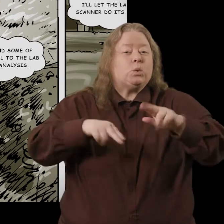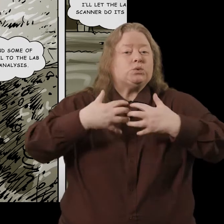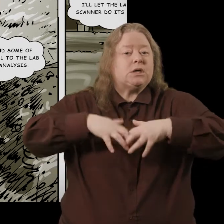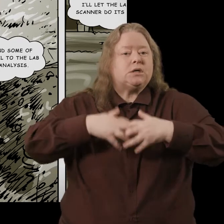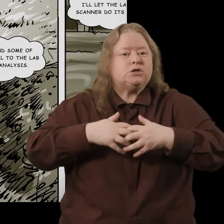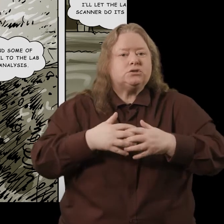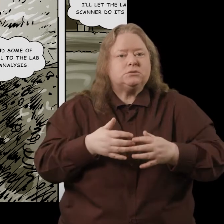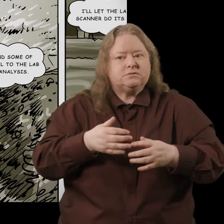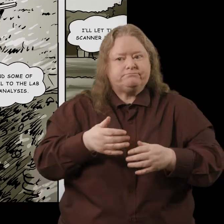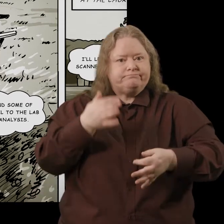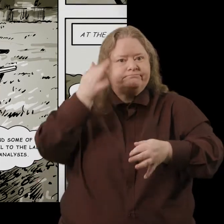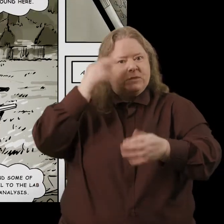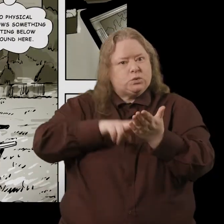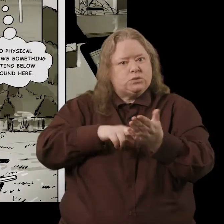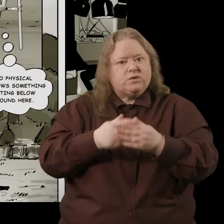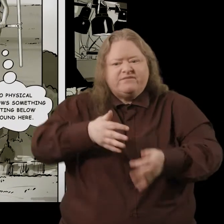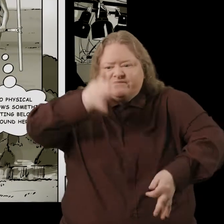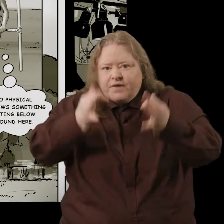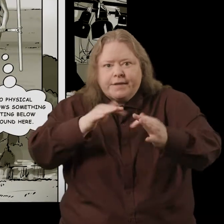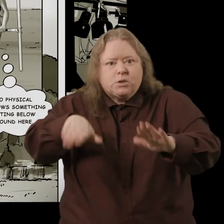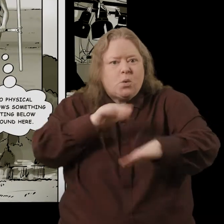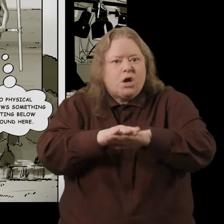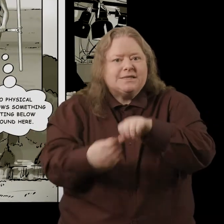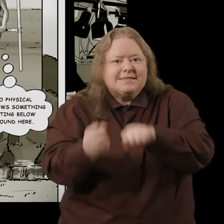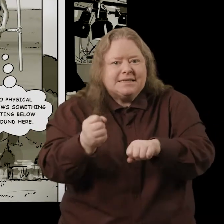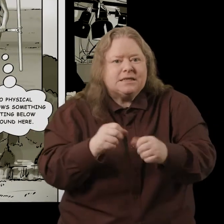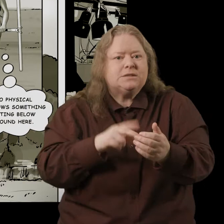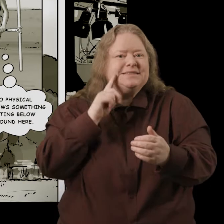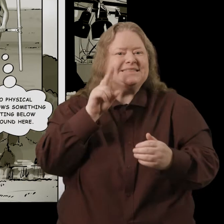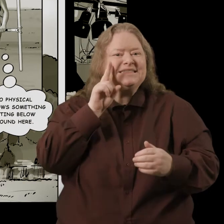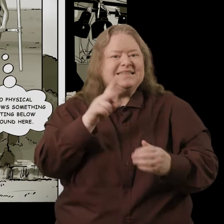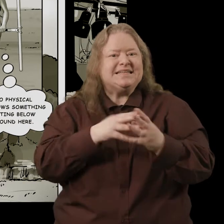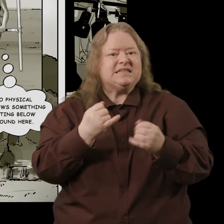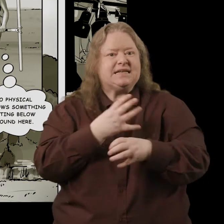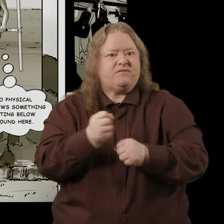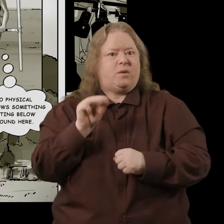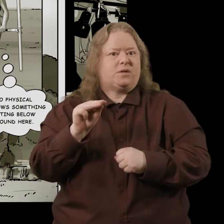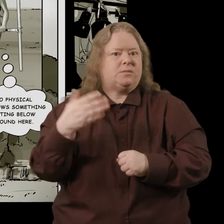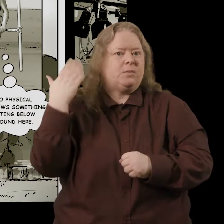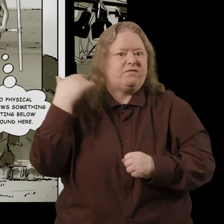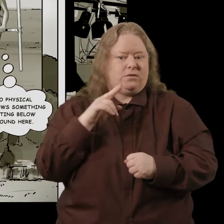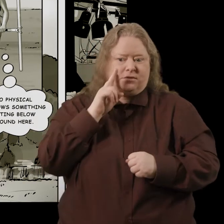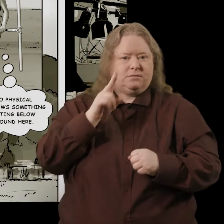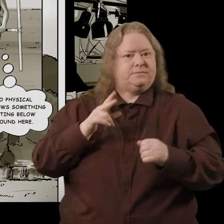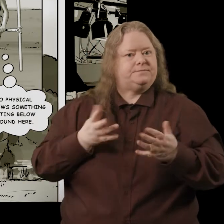decide where to dig and what to look for. And they let us see things never possible before.